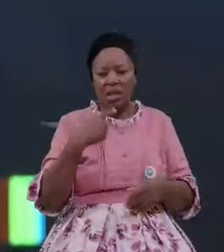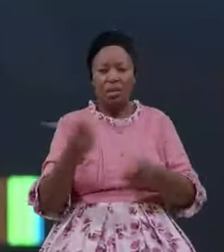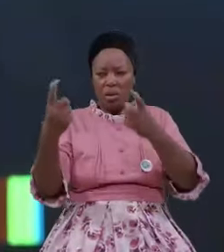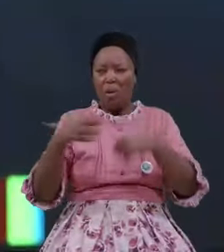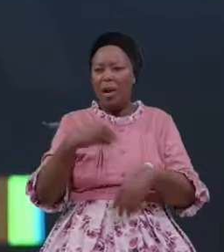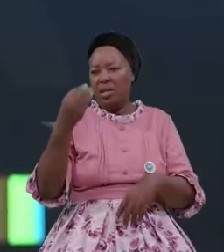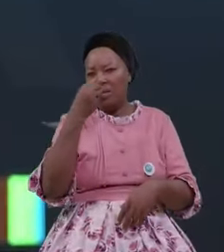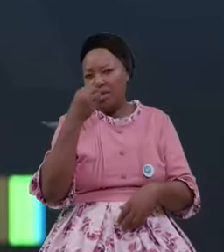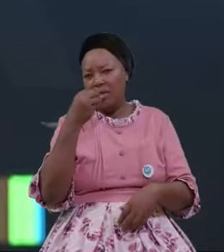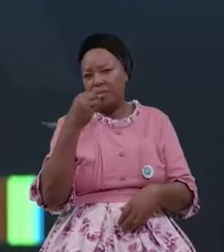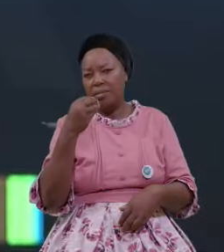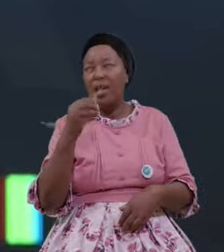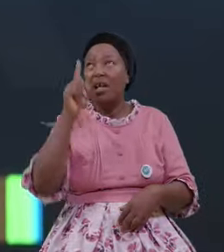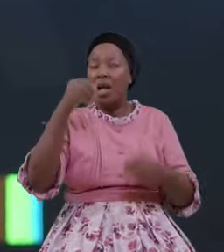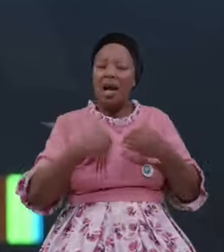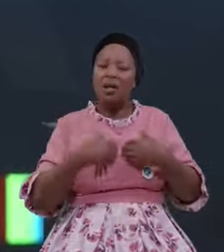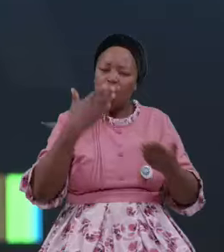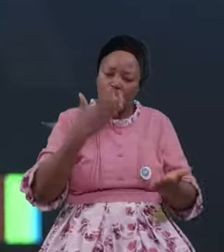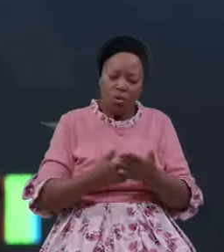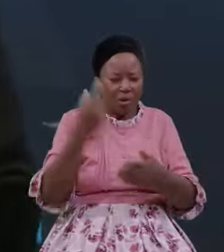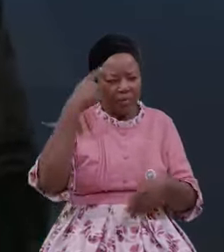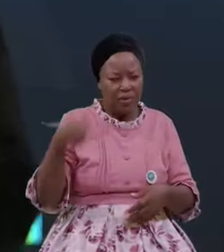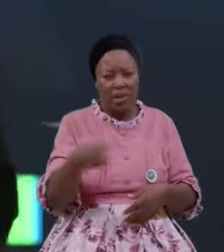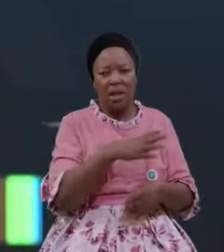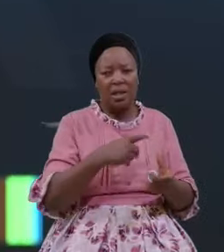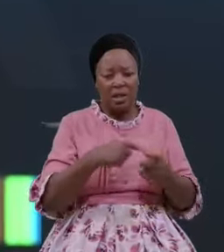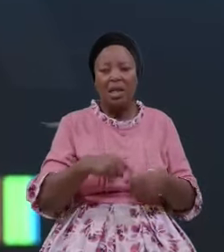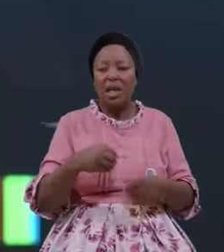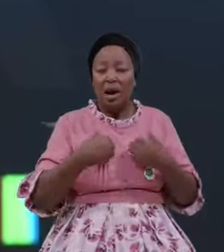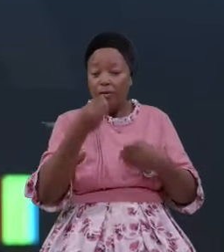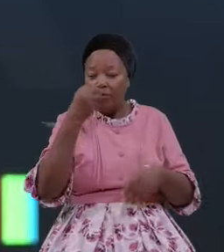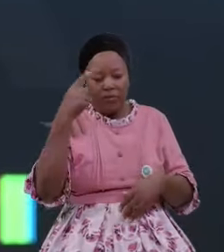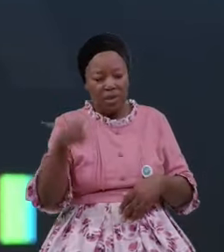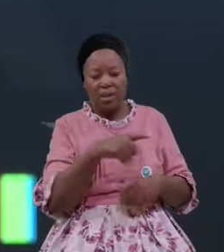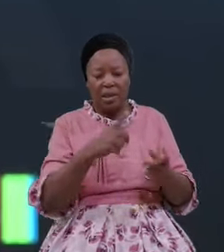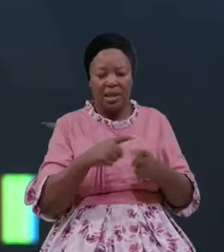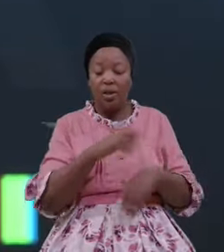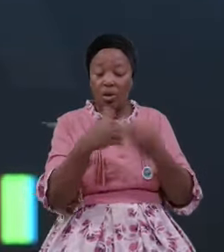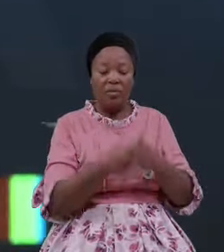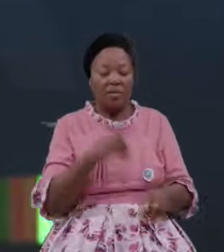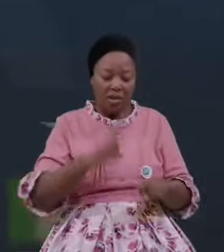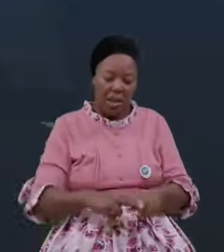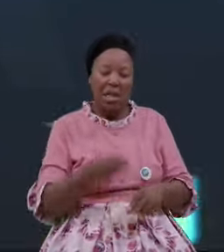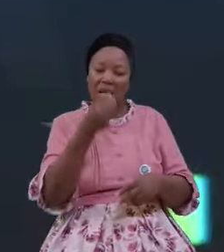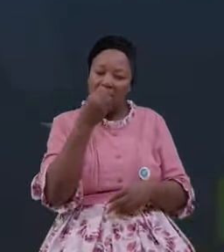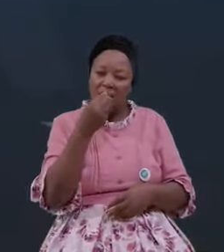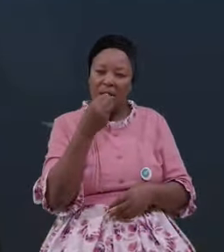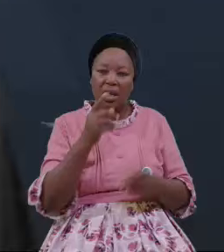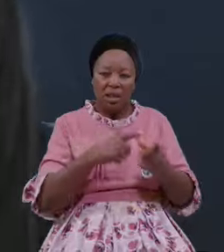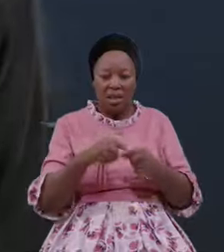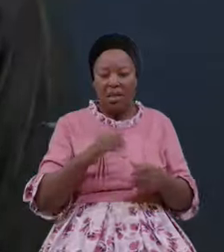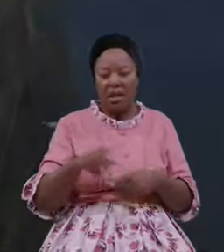cooked for them. And they ate. Then he said, Peter, Simon Peter,